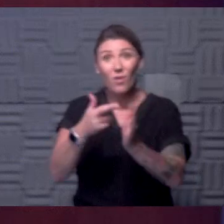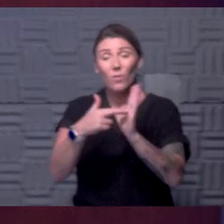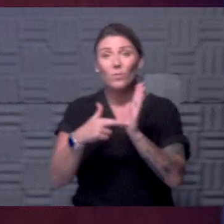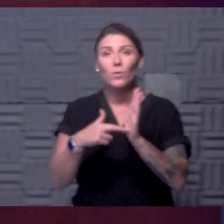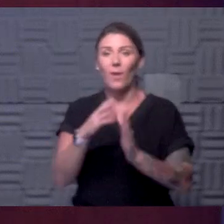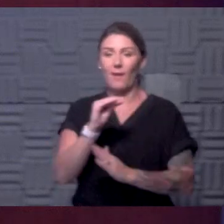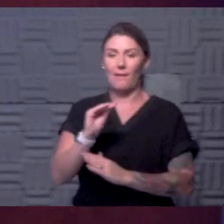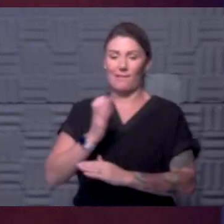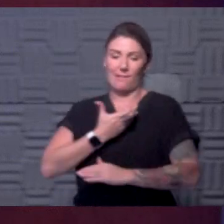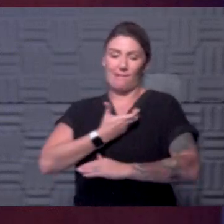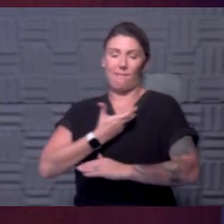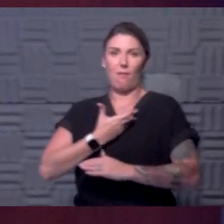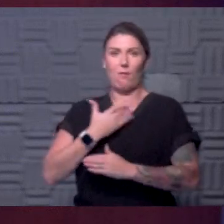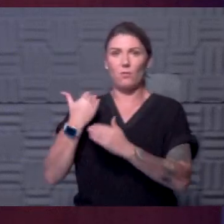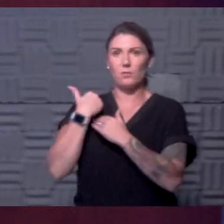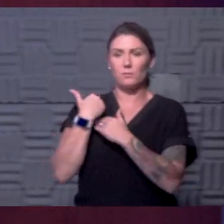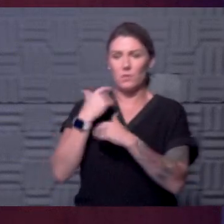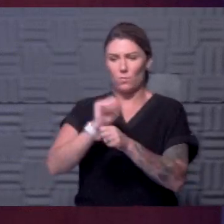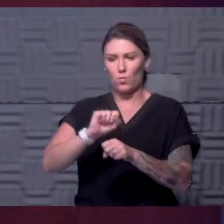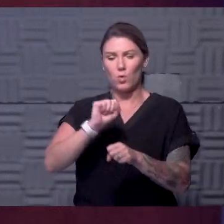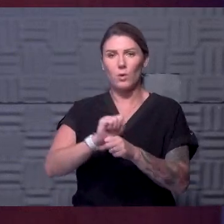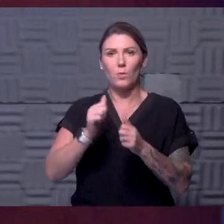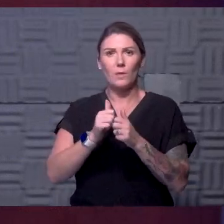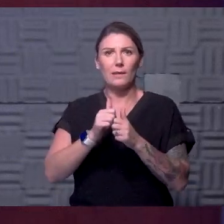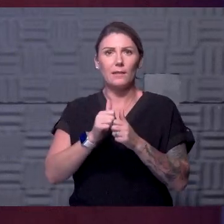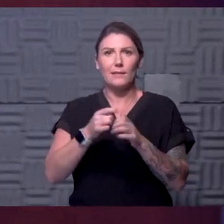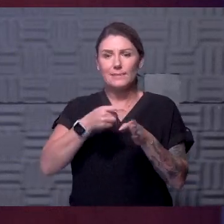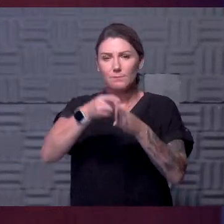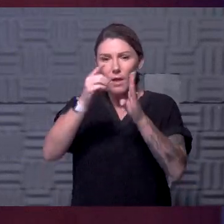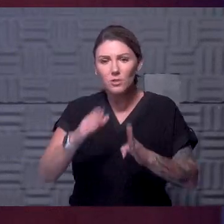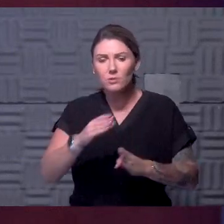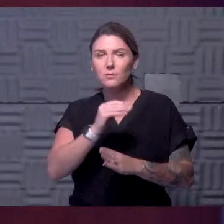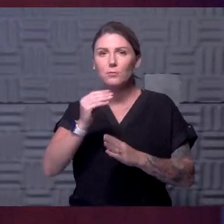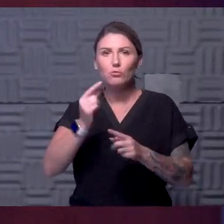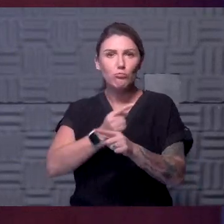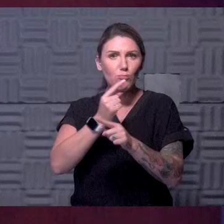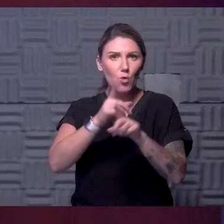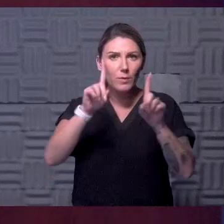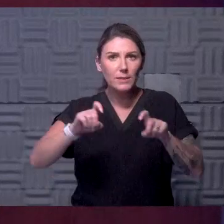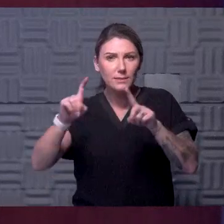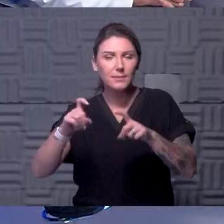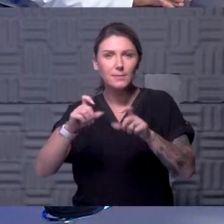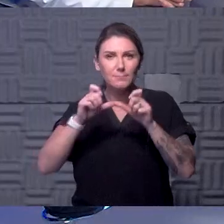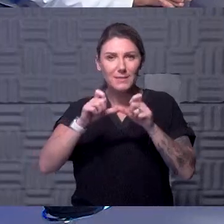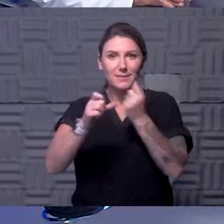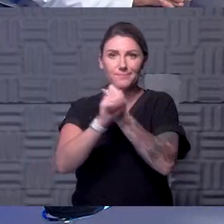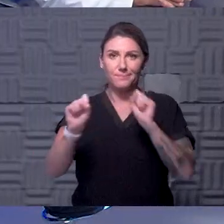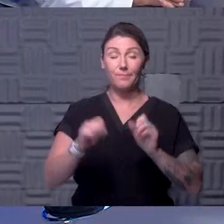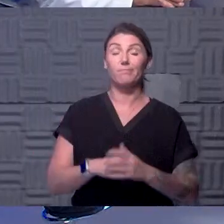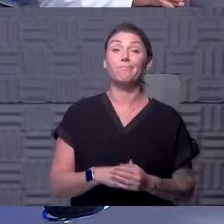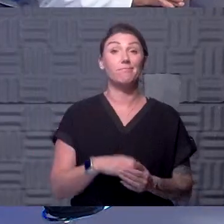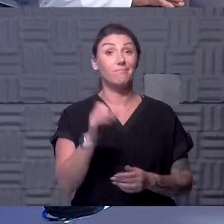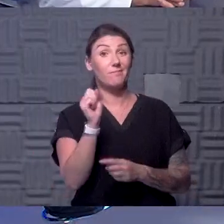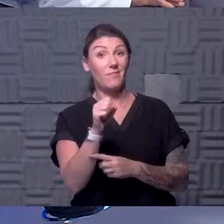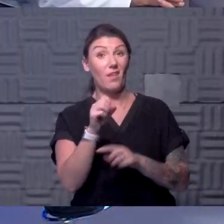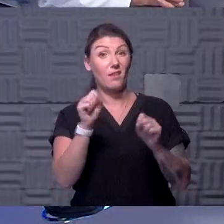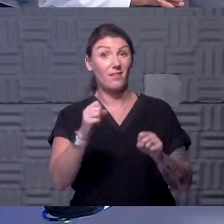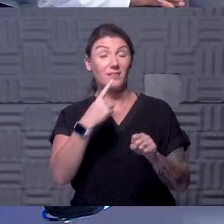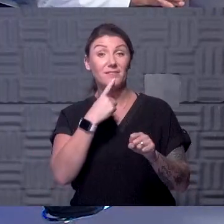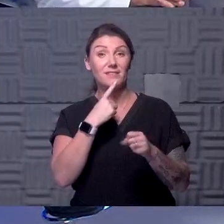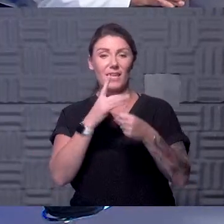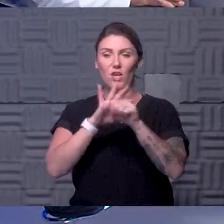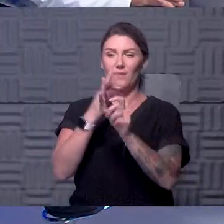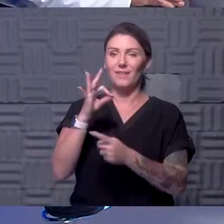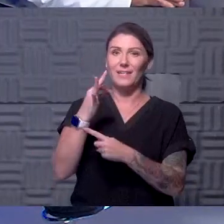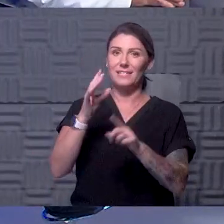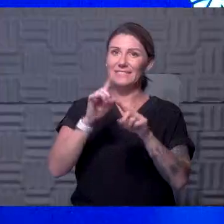then on our side, we working with them and our specialists to make sure they get the appropriate testing to make sure they're safe. Yeah, I think what we can say is COVID is different